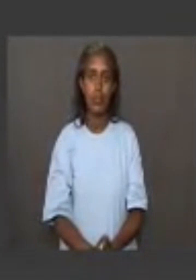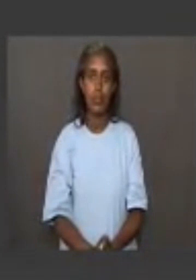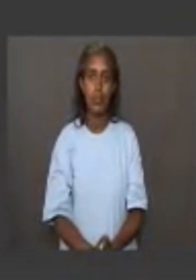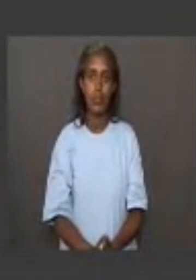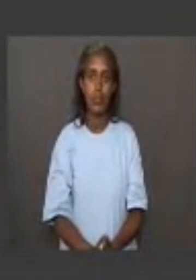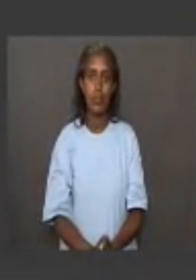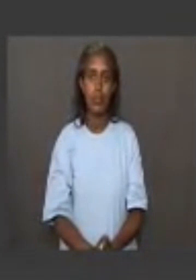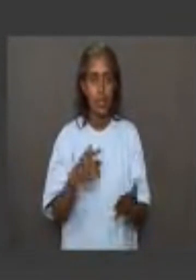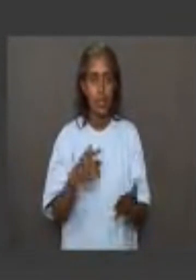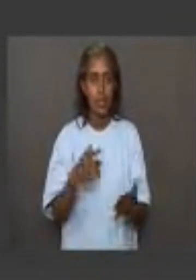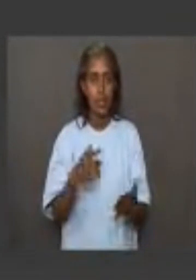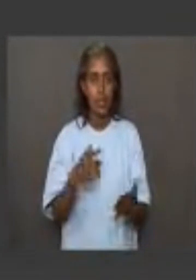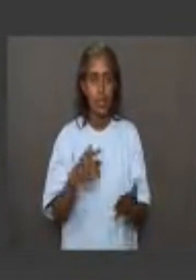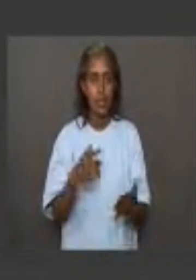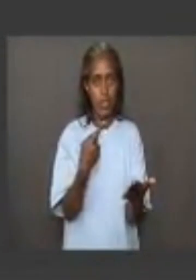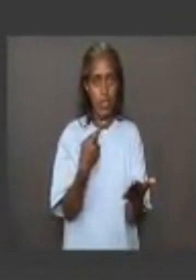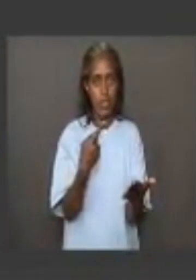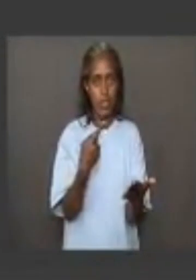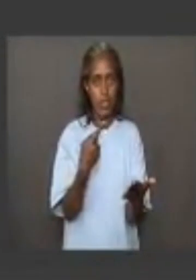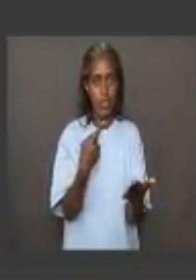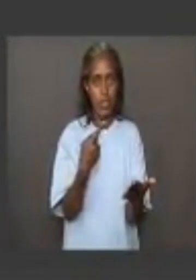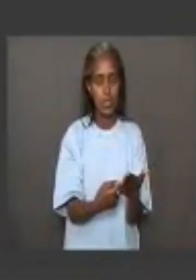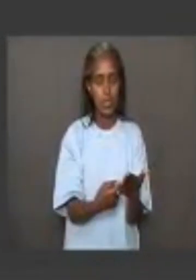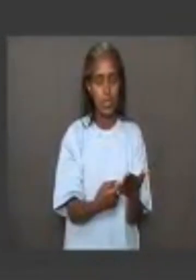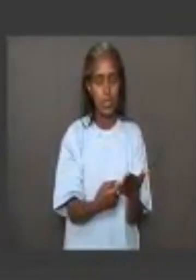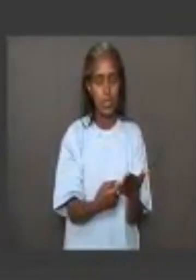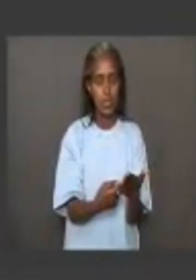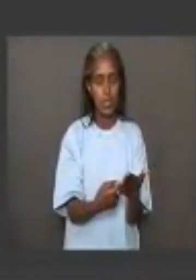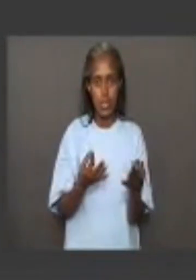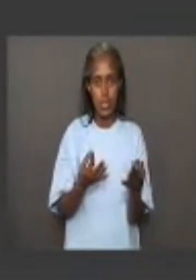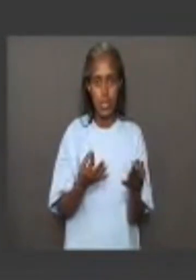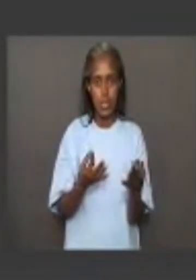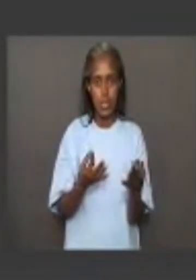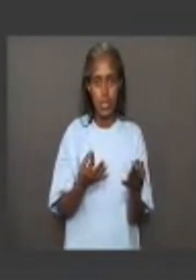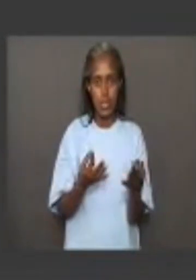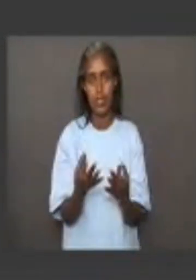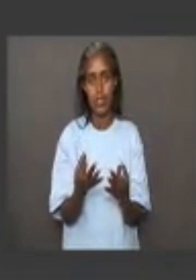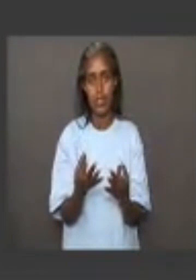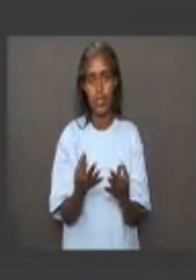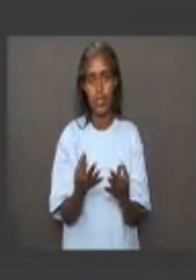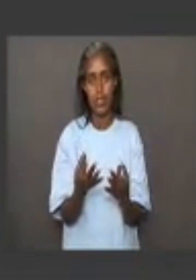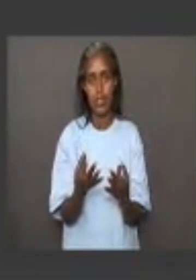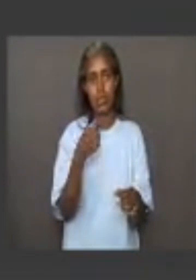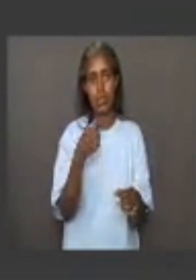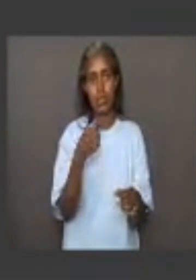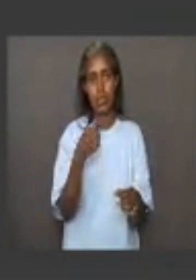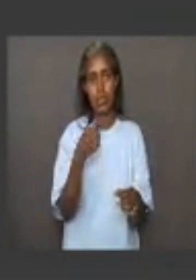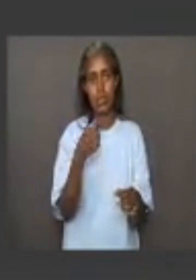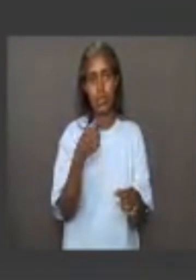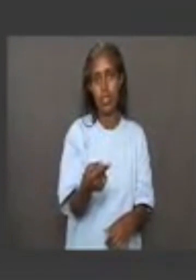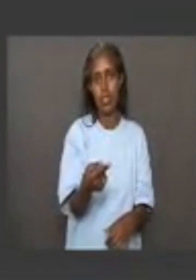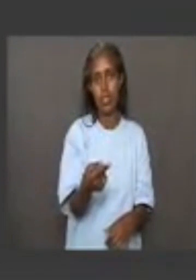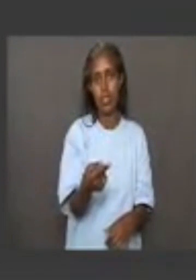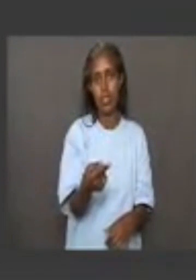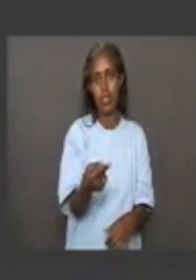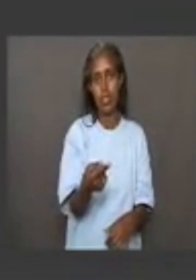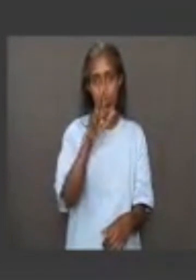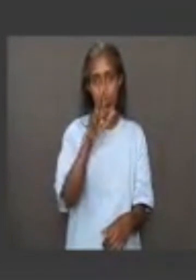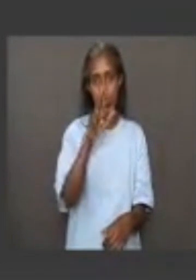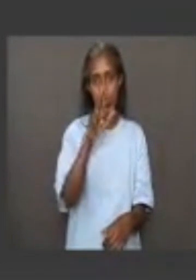This can be simplified to say the cube